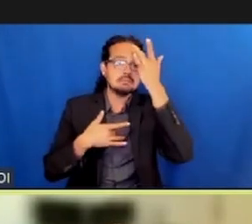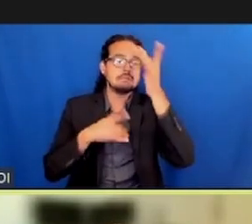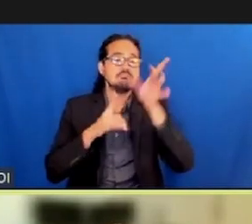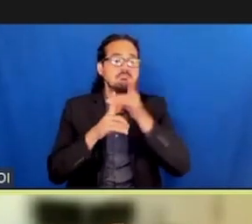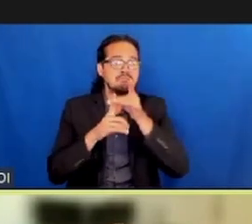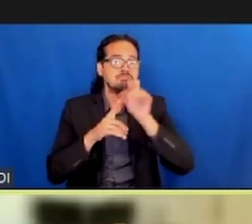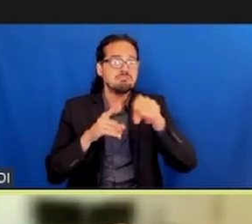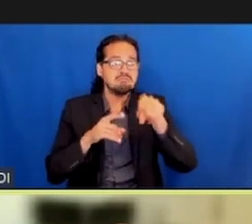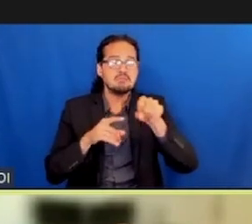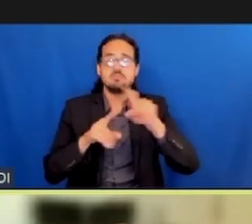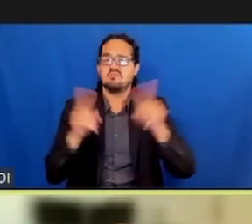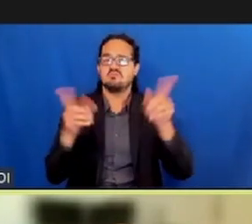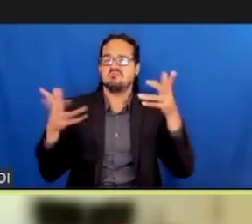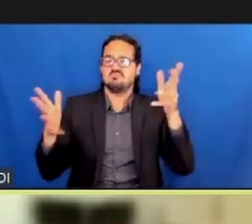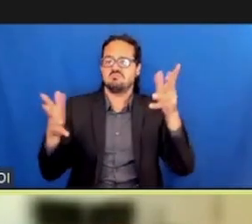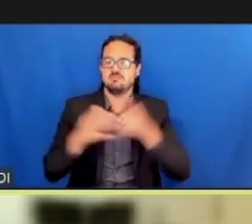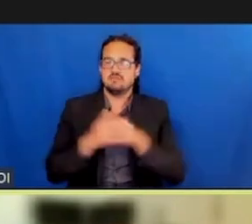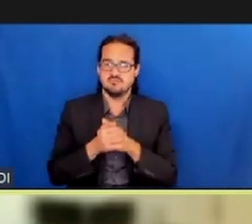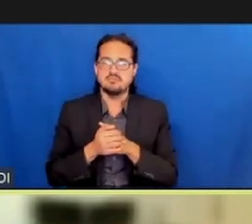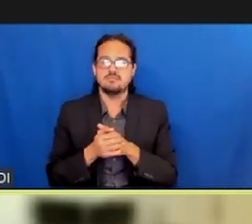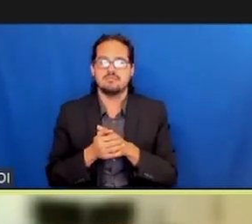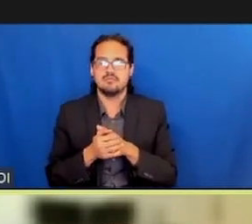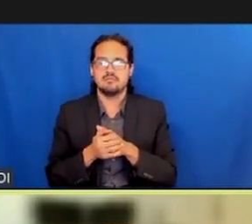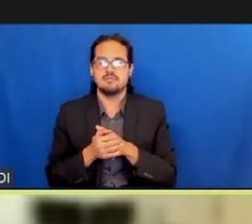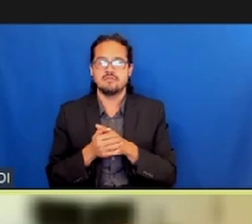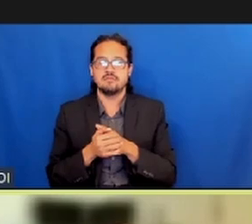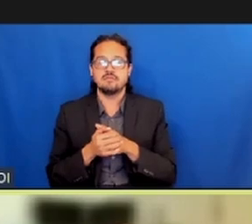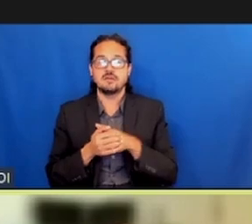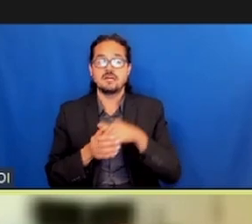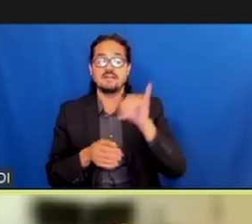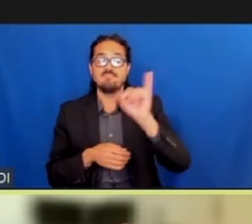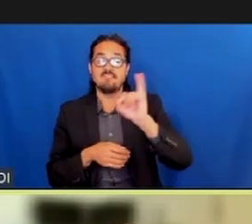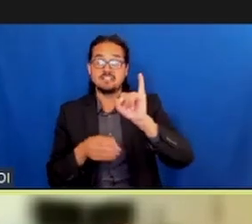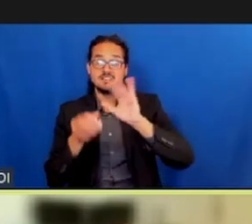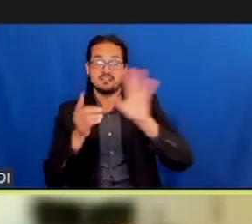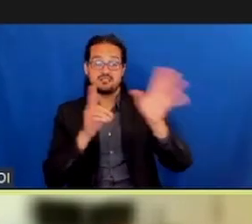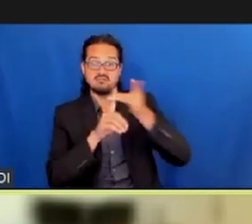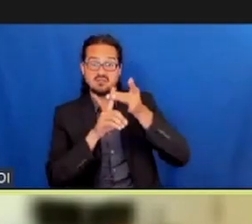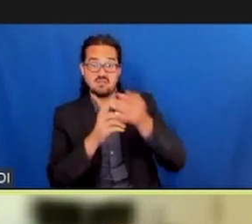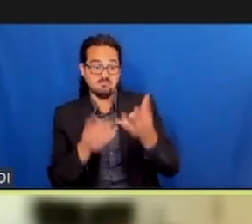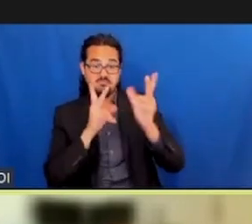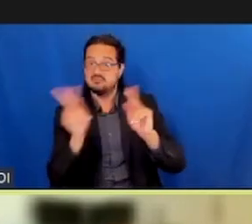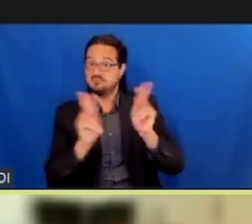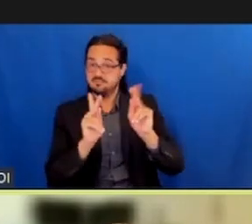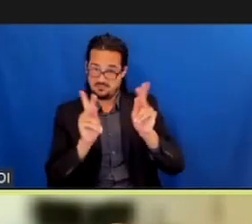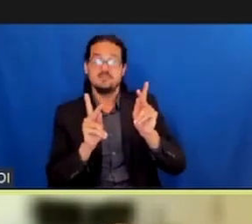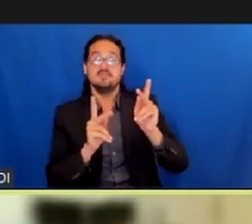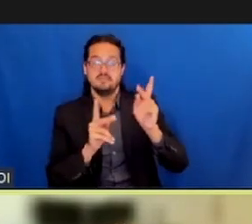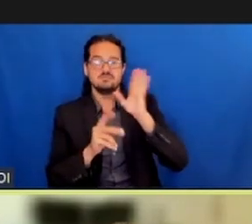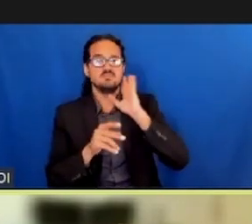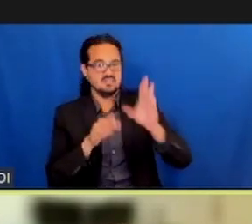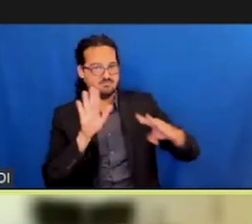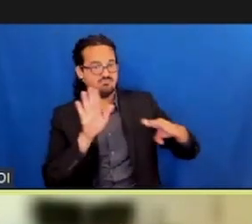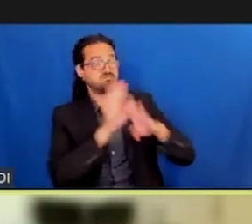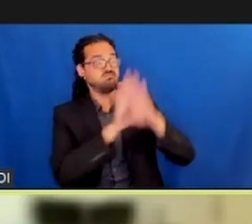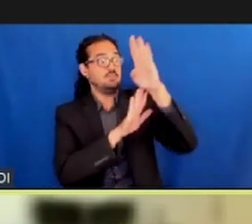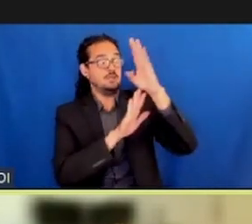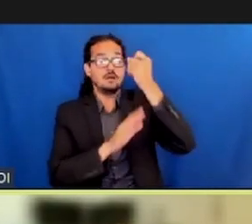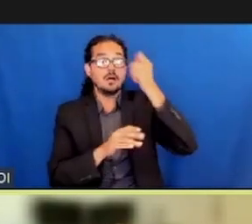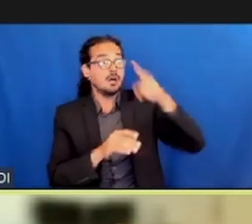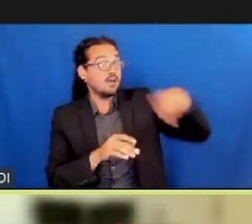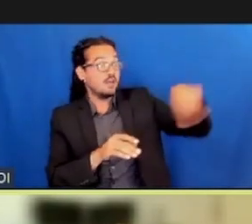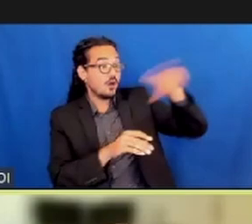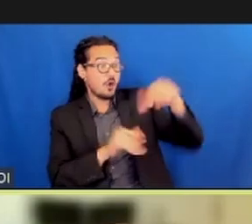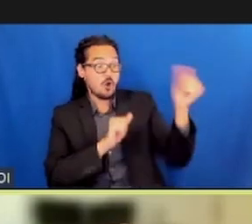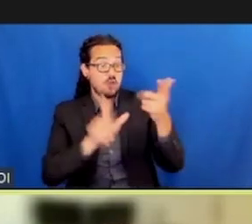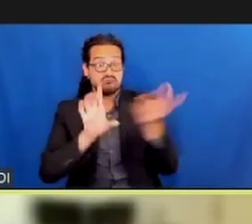hospital surge. We're still going to have new variants coming into the county because Marin residents like to travel and people like to visit our